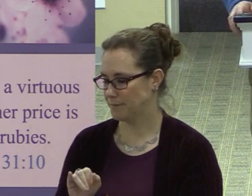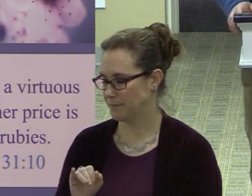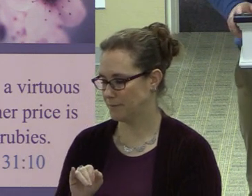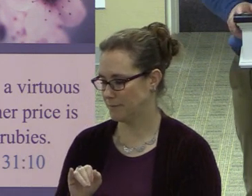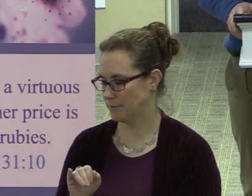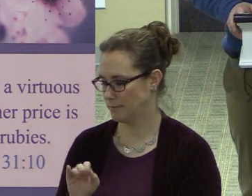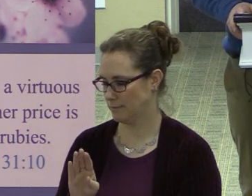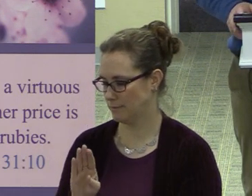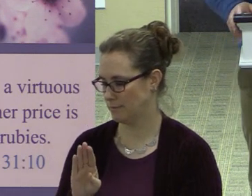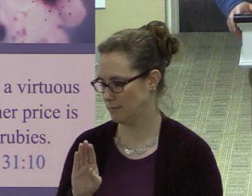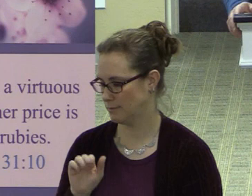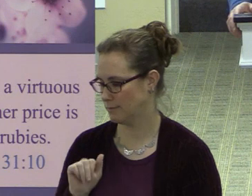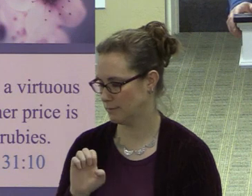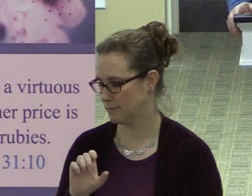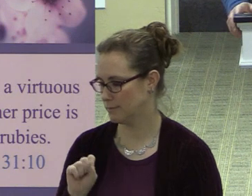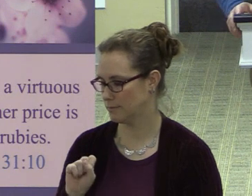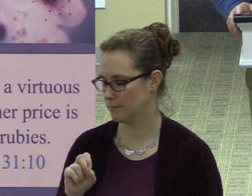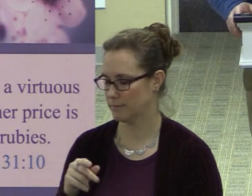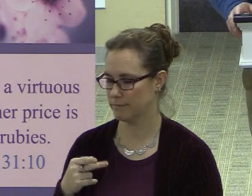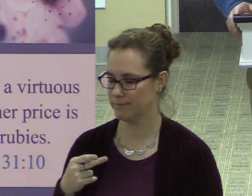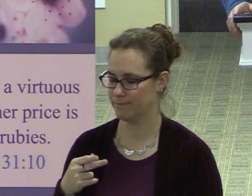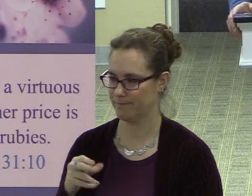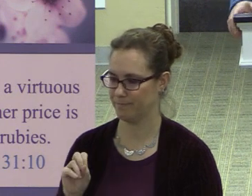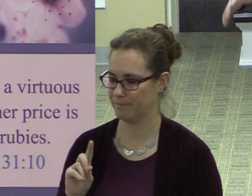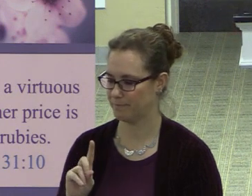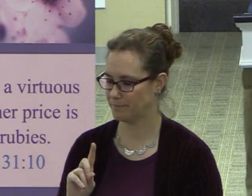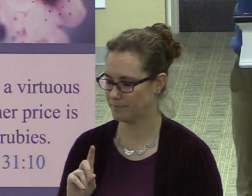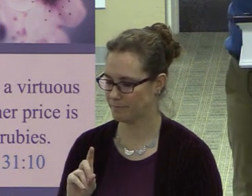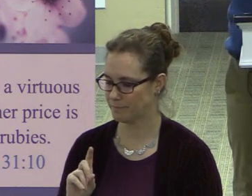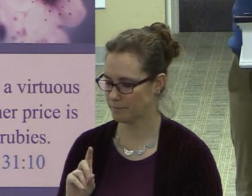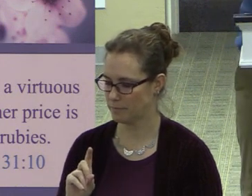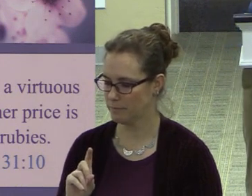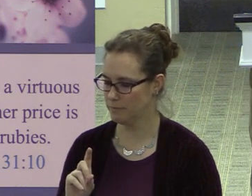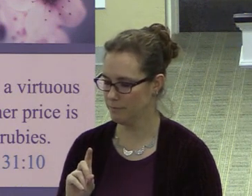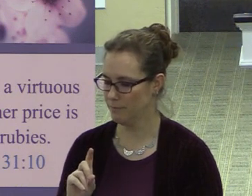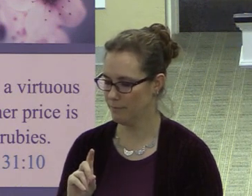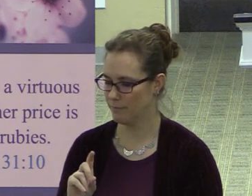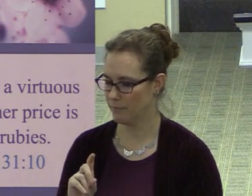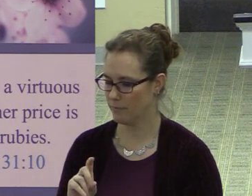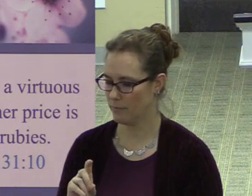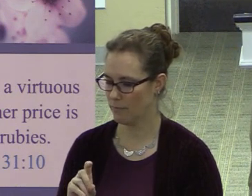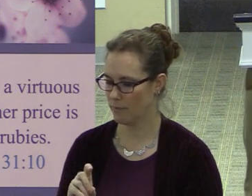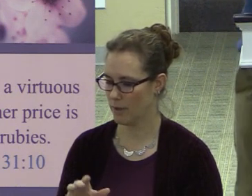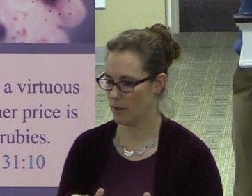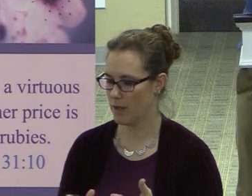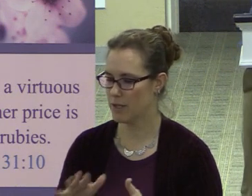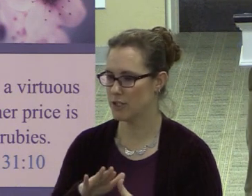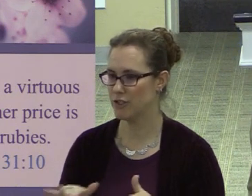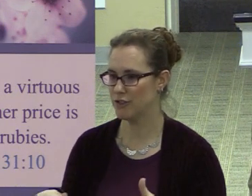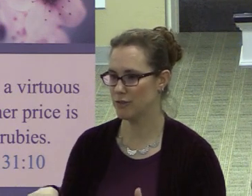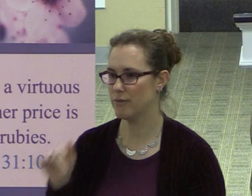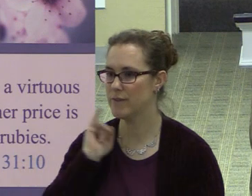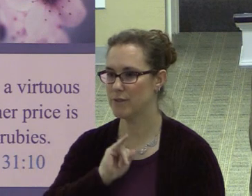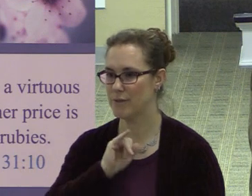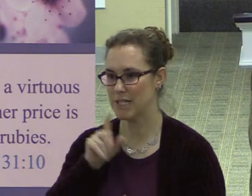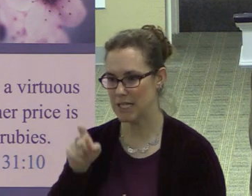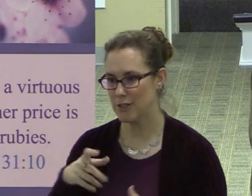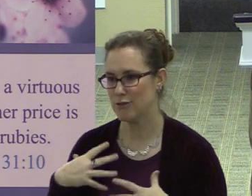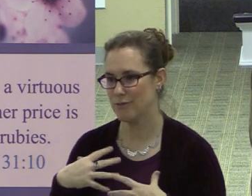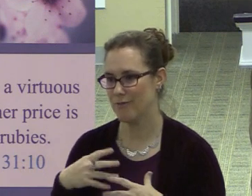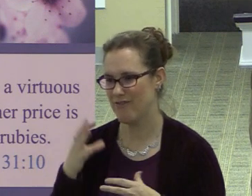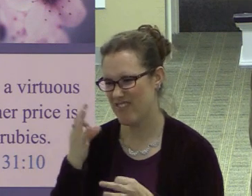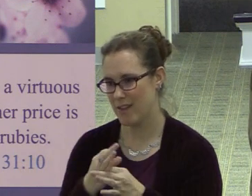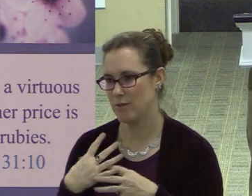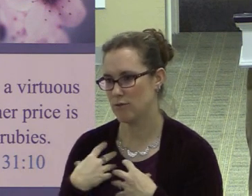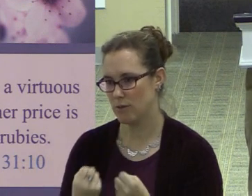I mean, I want you to think about this. The children of Israel no doubt needed their faith strengthened. And how you handle it isn't the same for